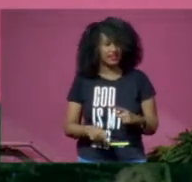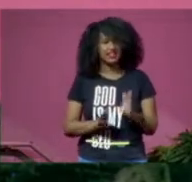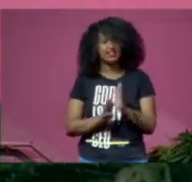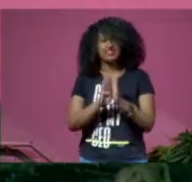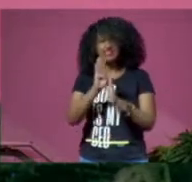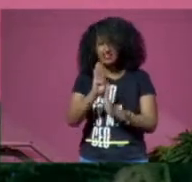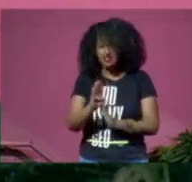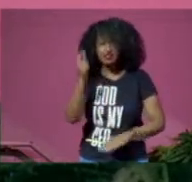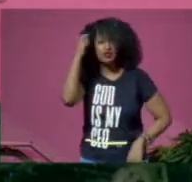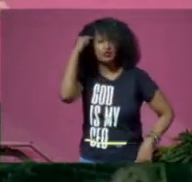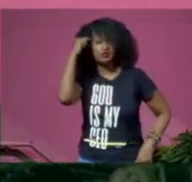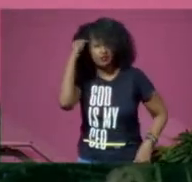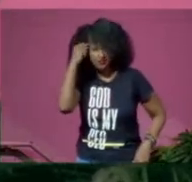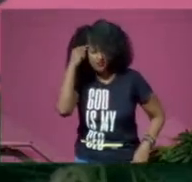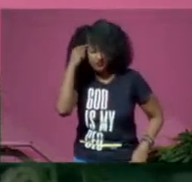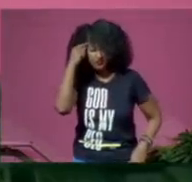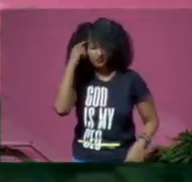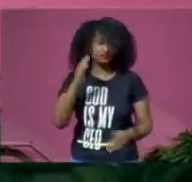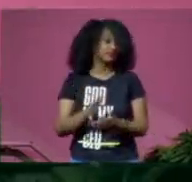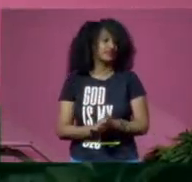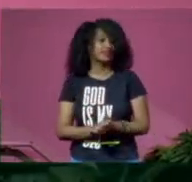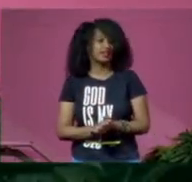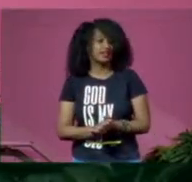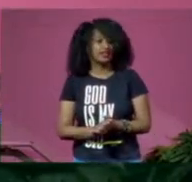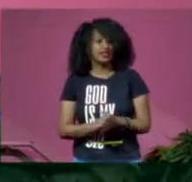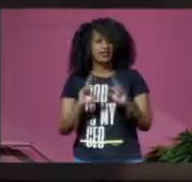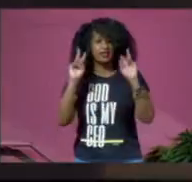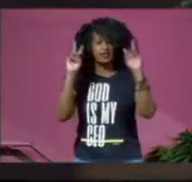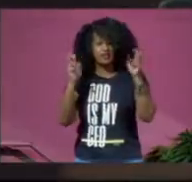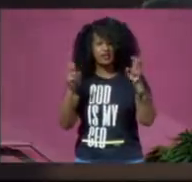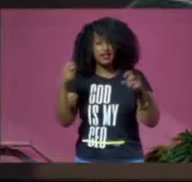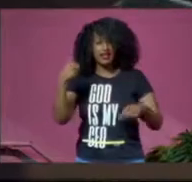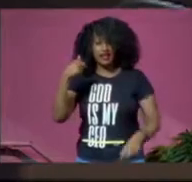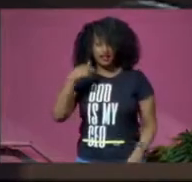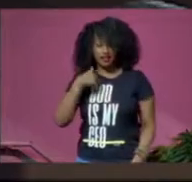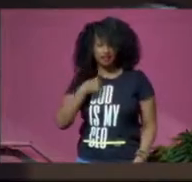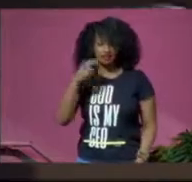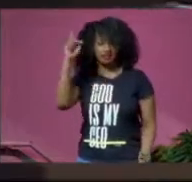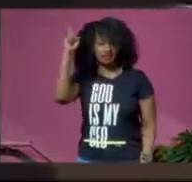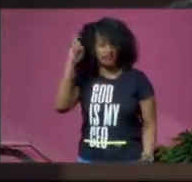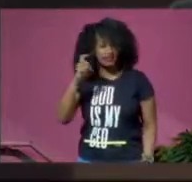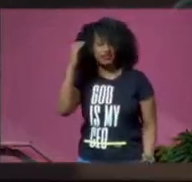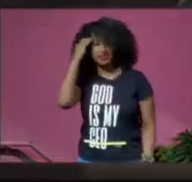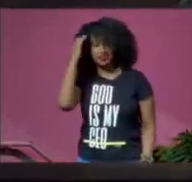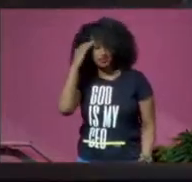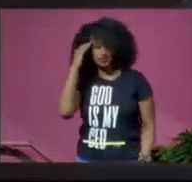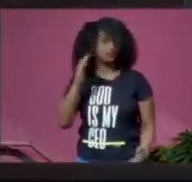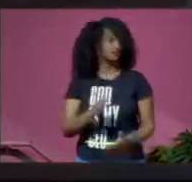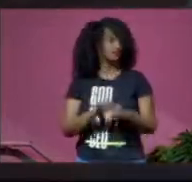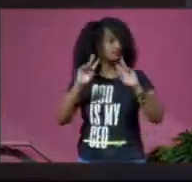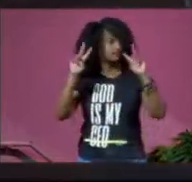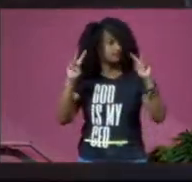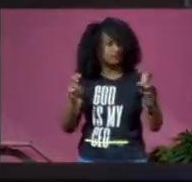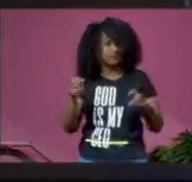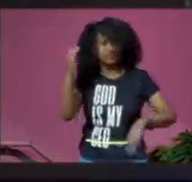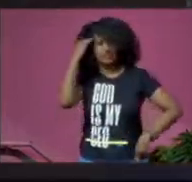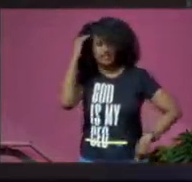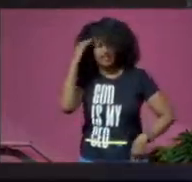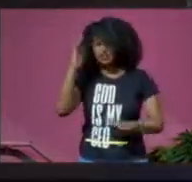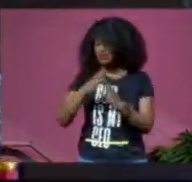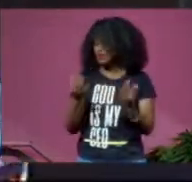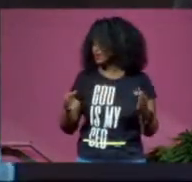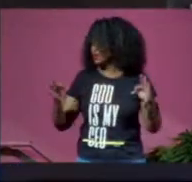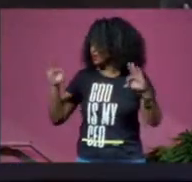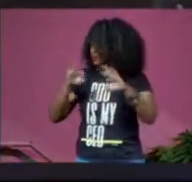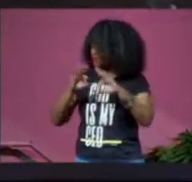ego. And that's why I entitled the message, I Need to Know. I need to know, because knowledge is essential to the establishment